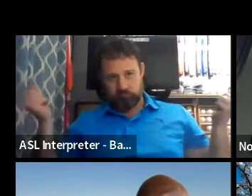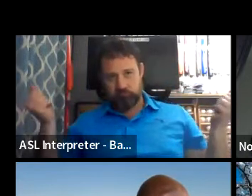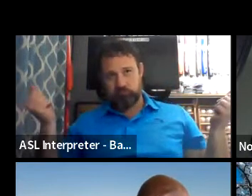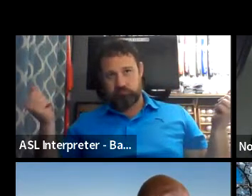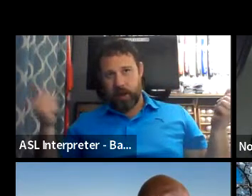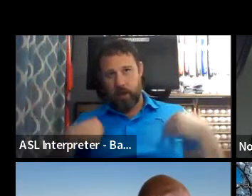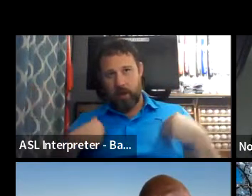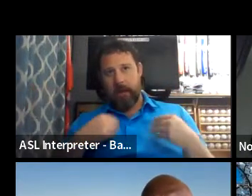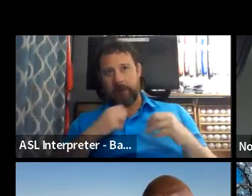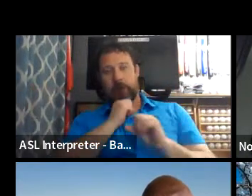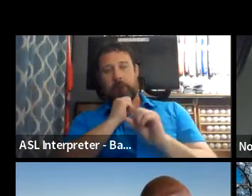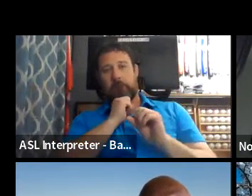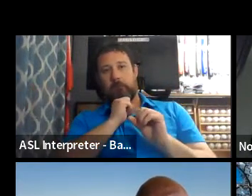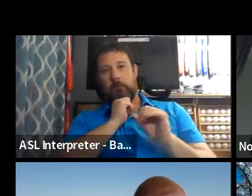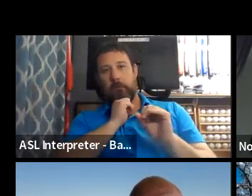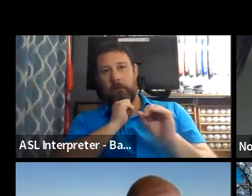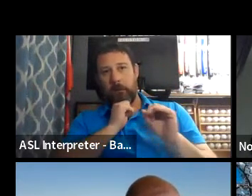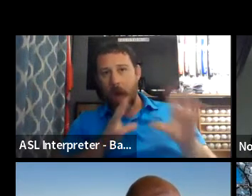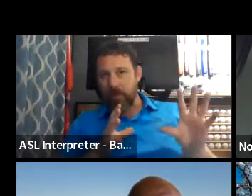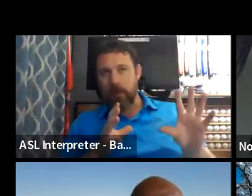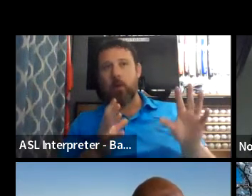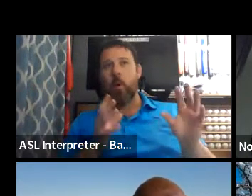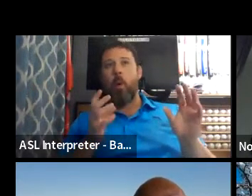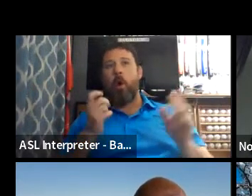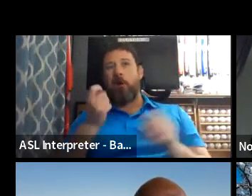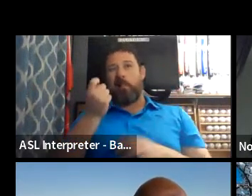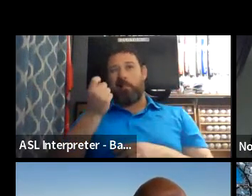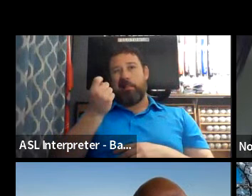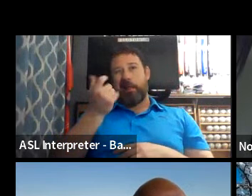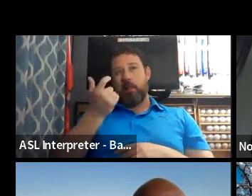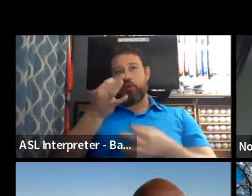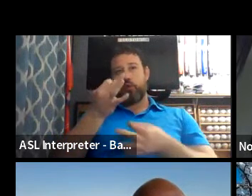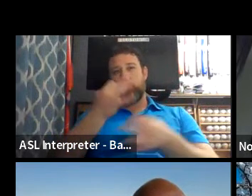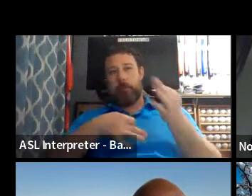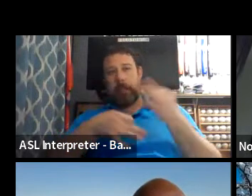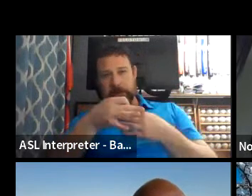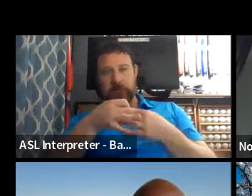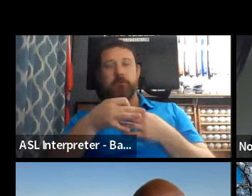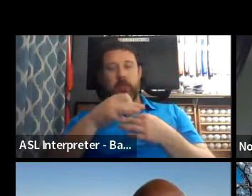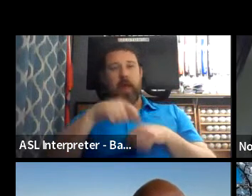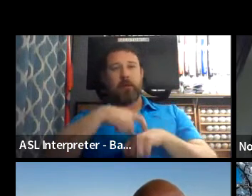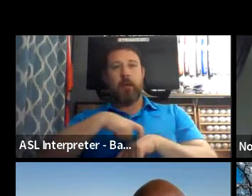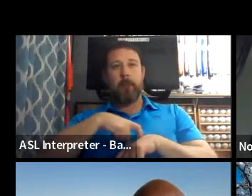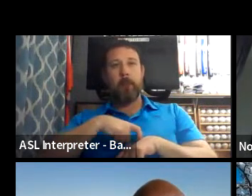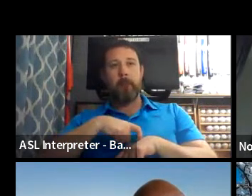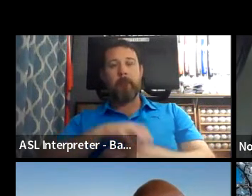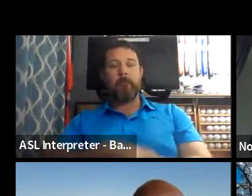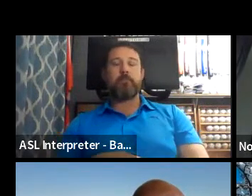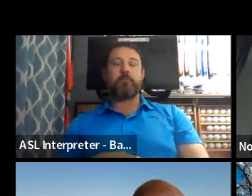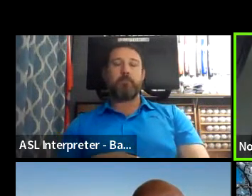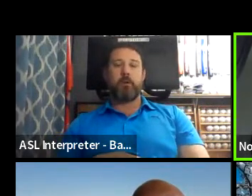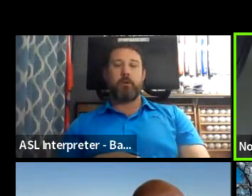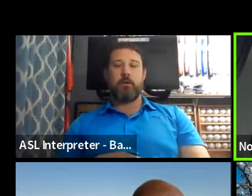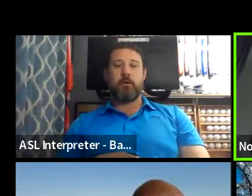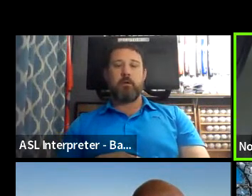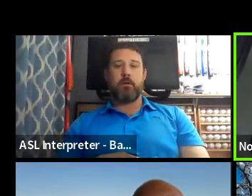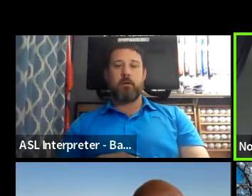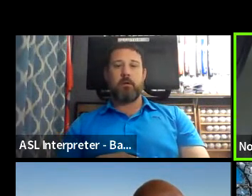have nothing or very little to replace it at this moment. So, yeah.